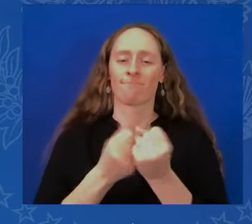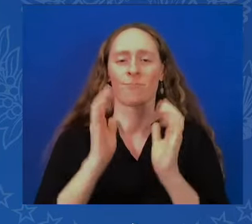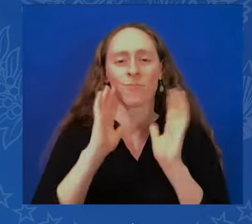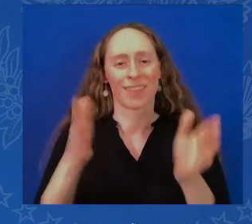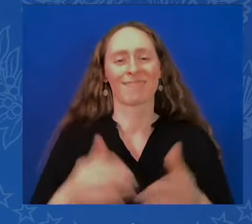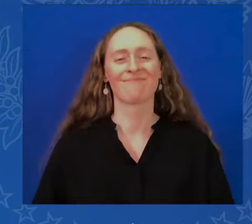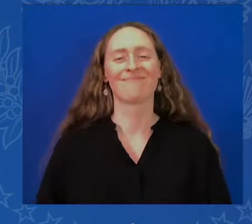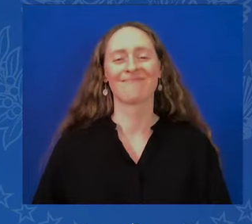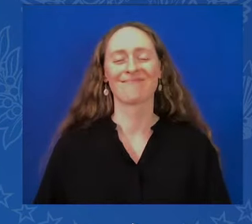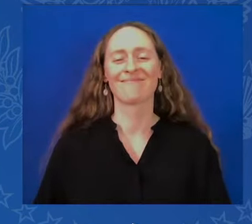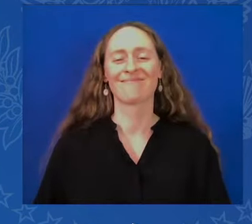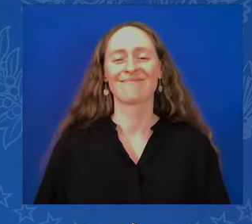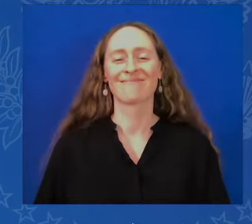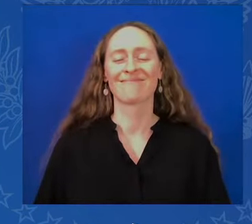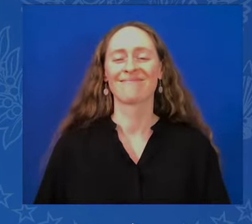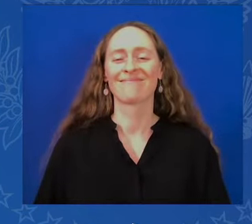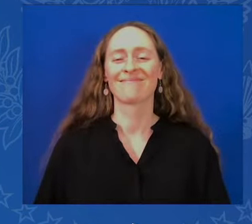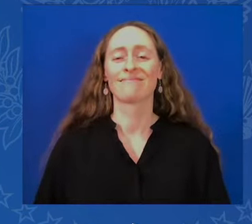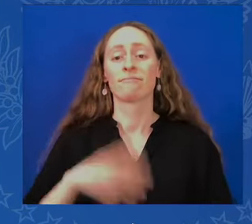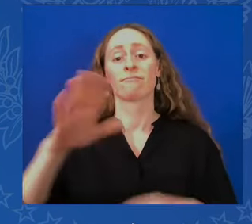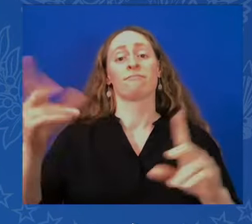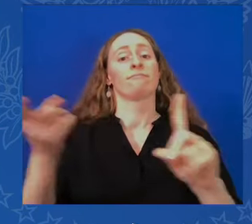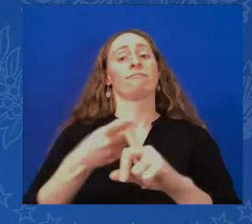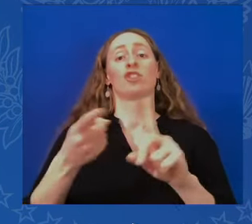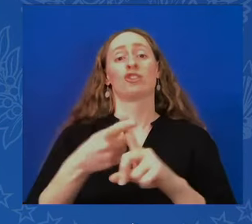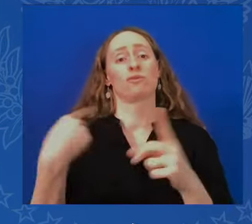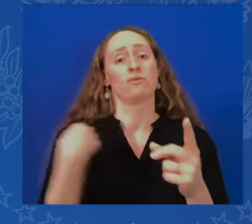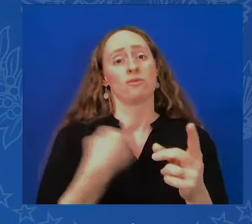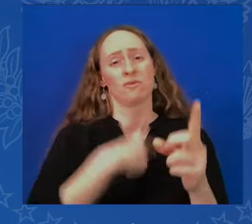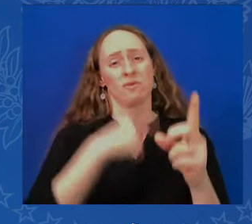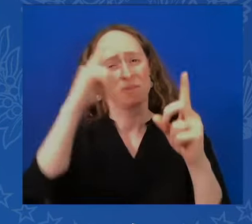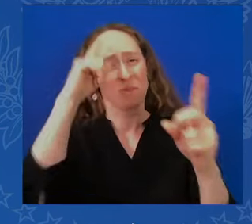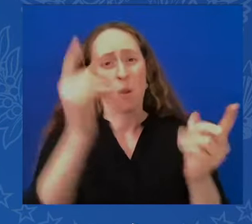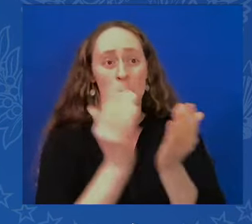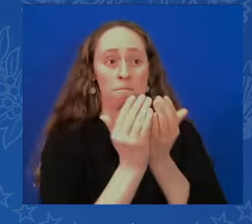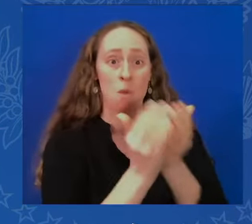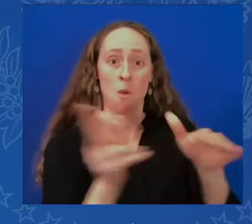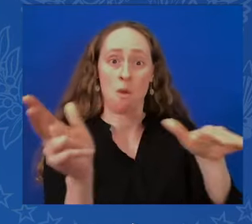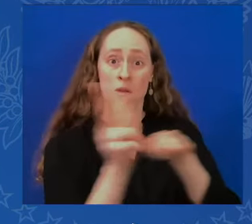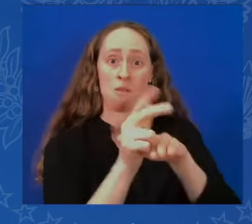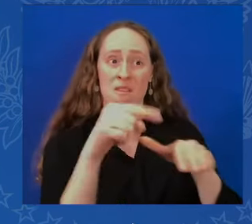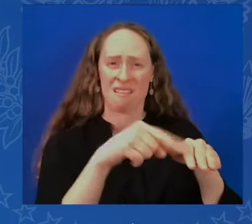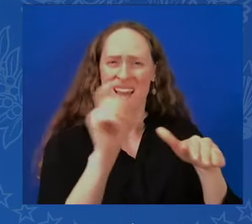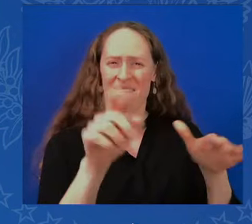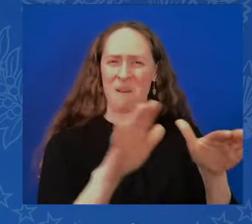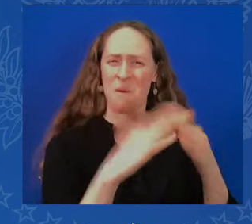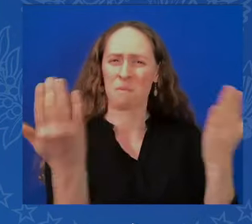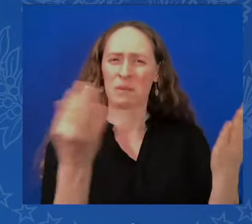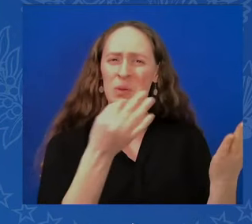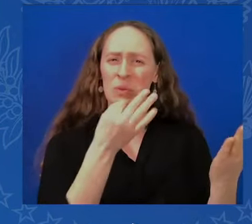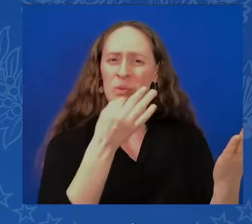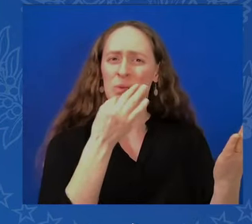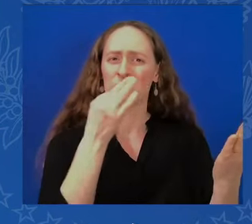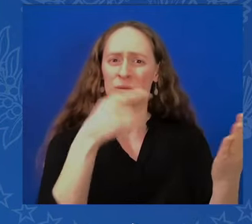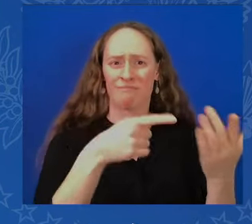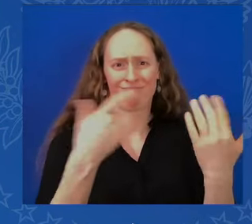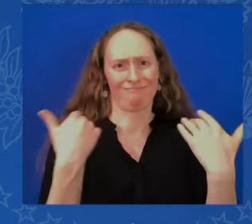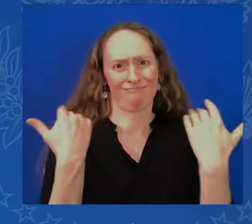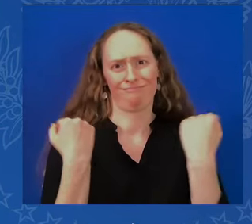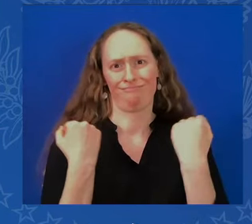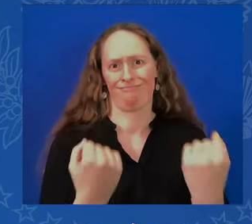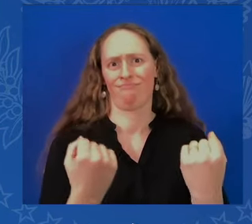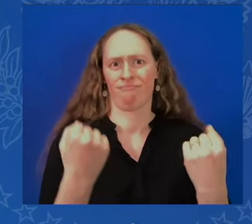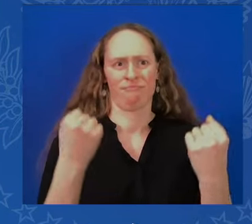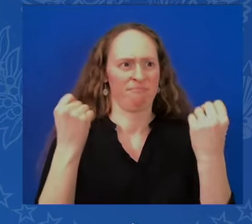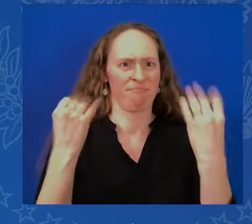the port. This is one of the nation's largest shipping hubs, and it's the top port in America, both in importing and exporting of